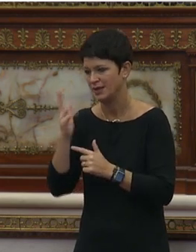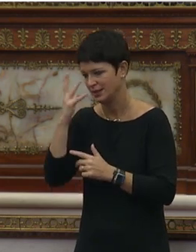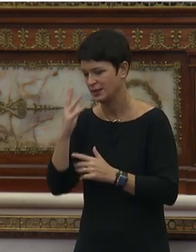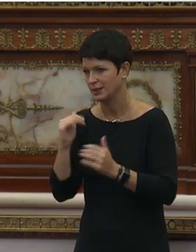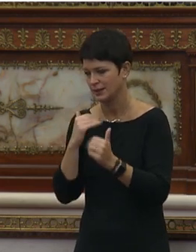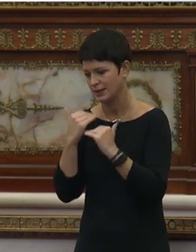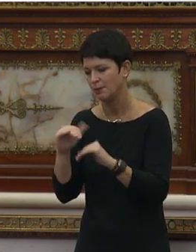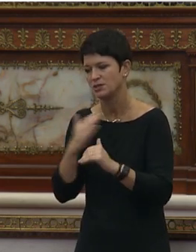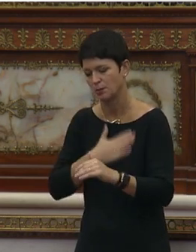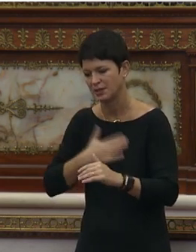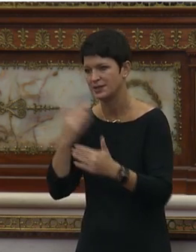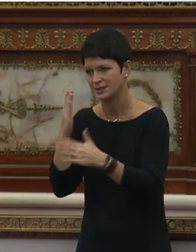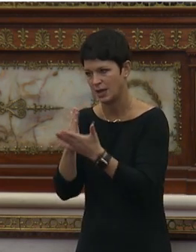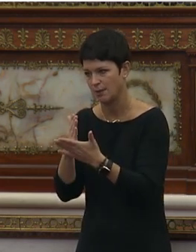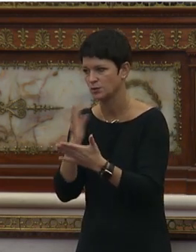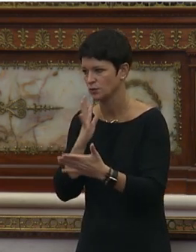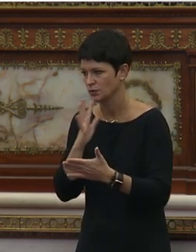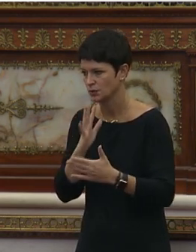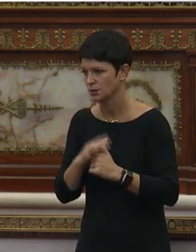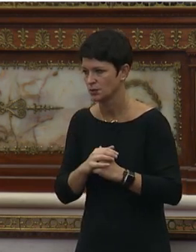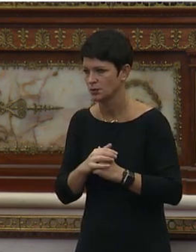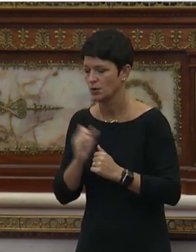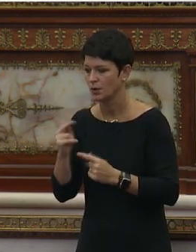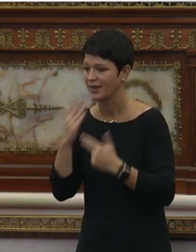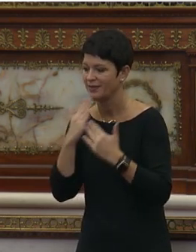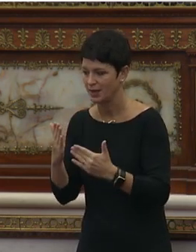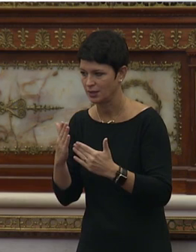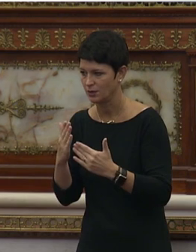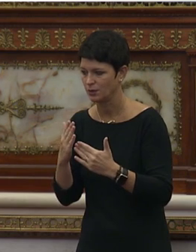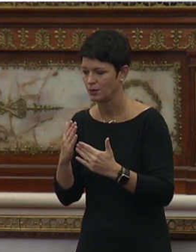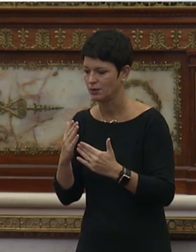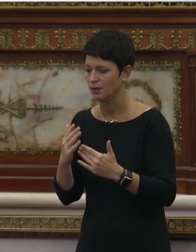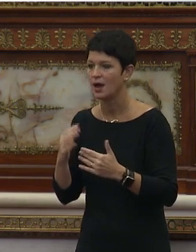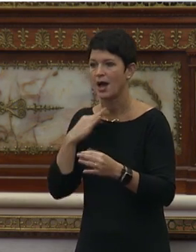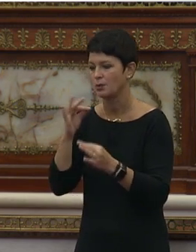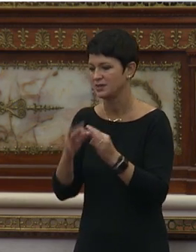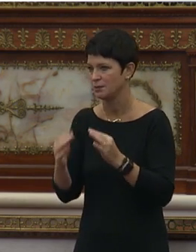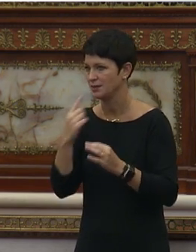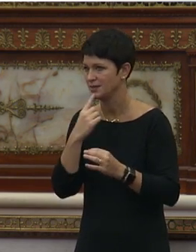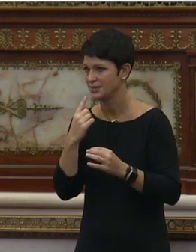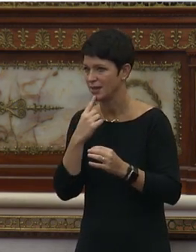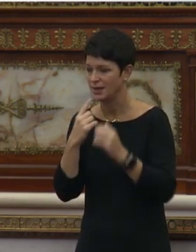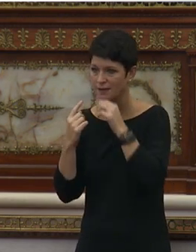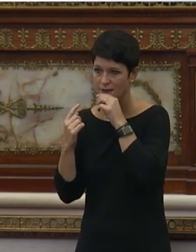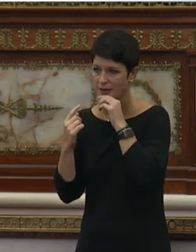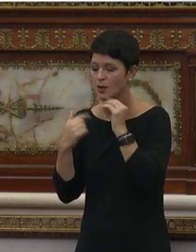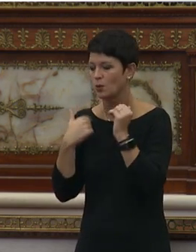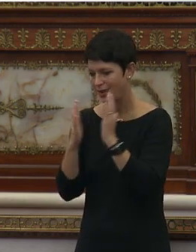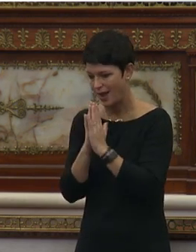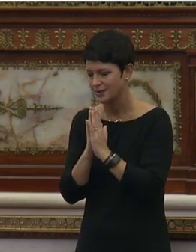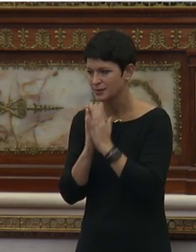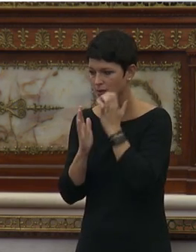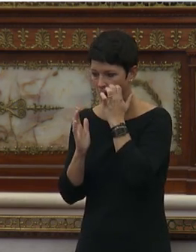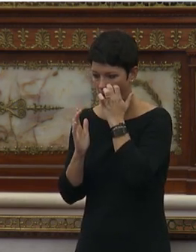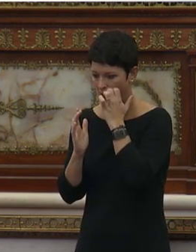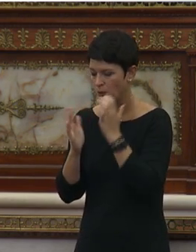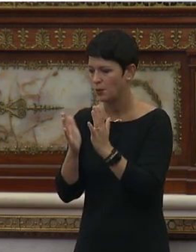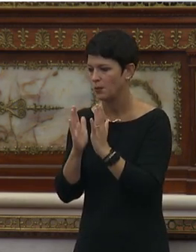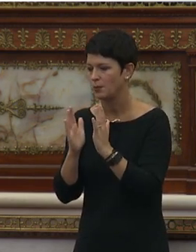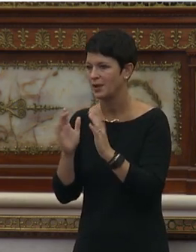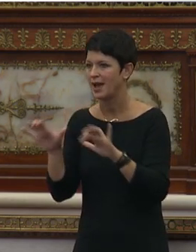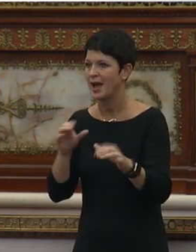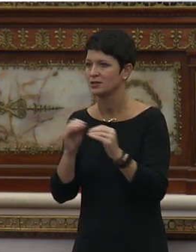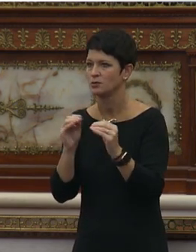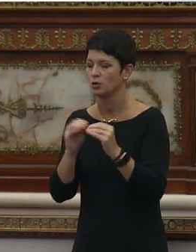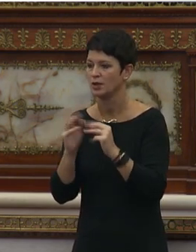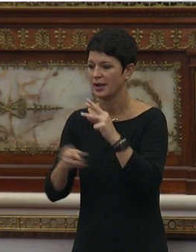you could conclude. All right. Thanks. Then I will simply say that we just ask that we act a little bit more like the